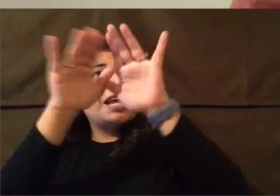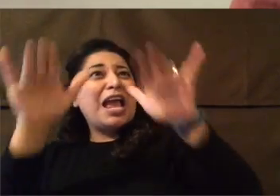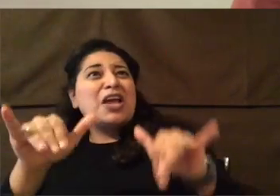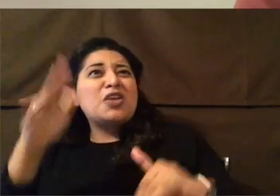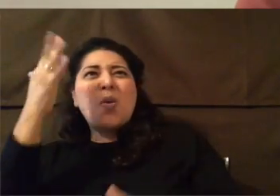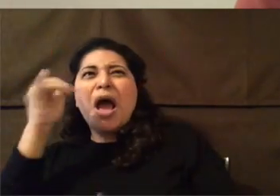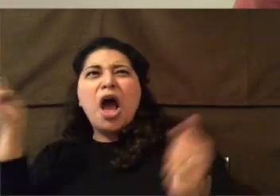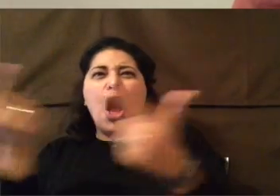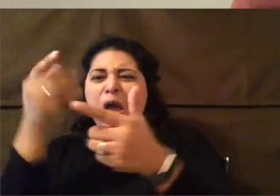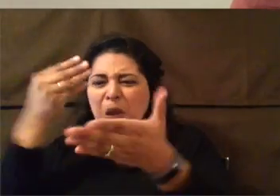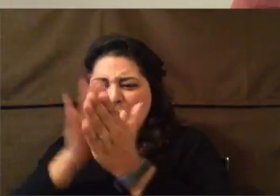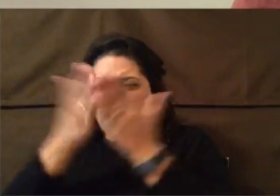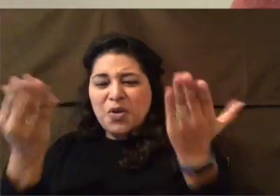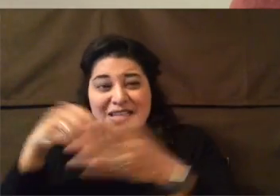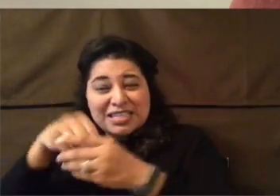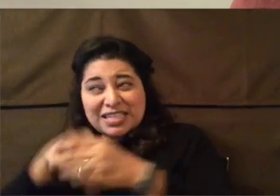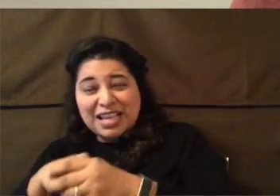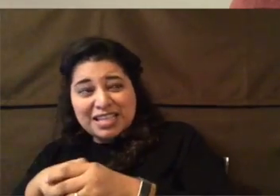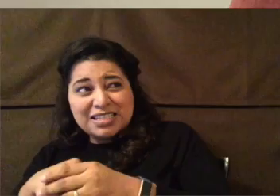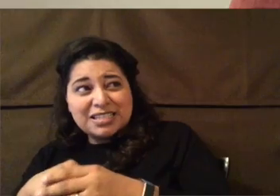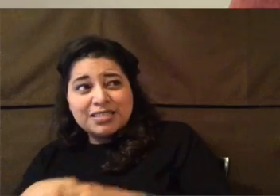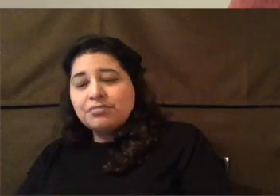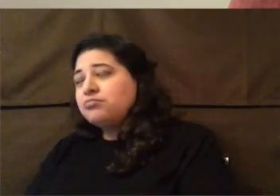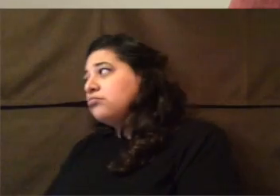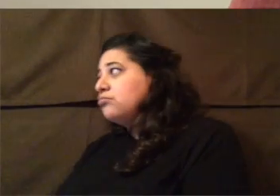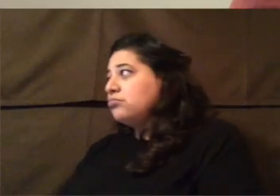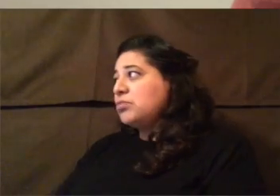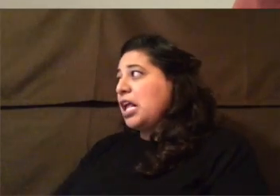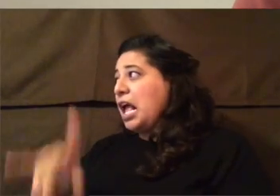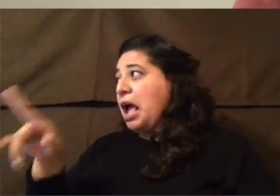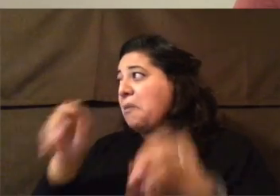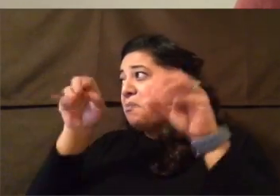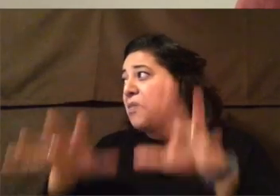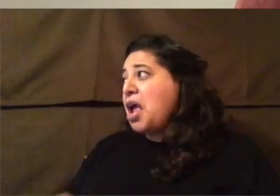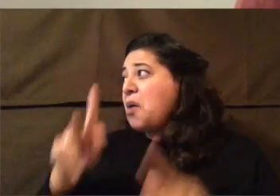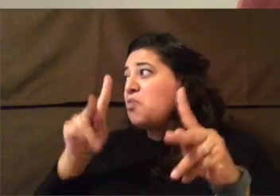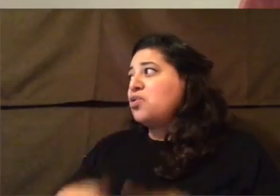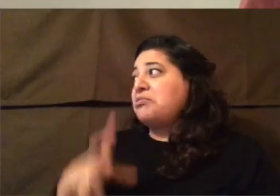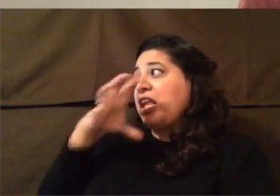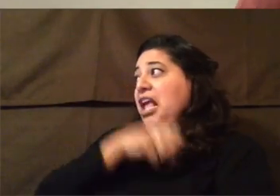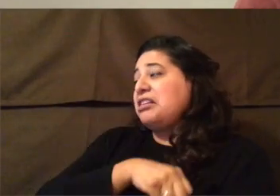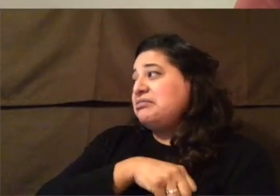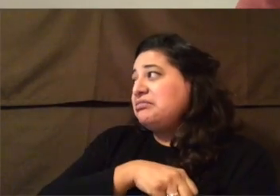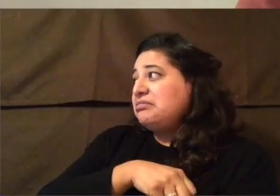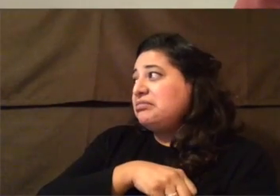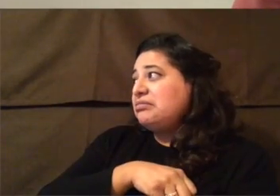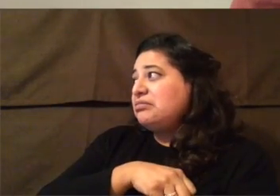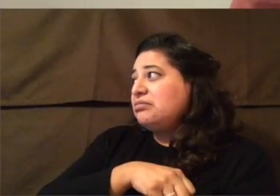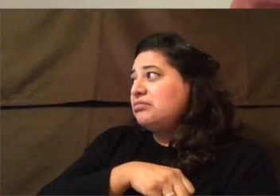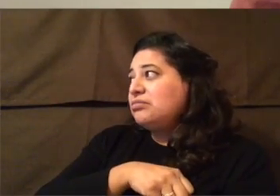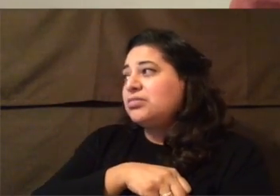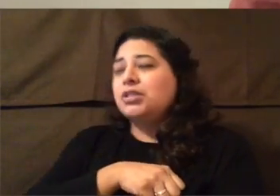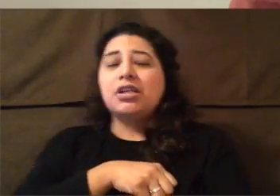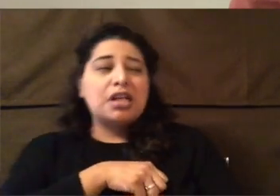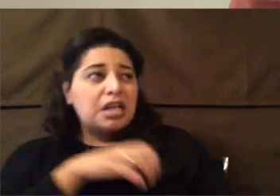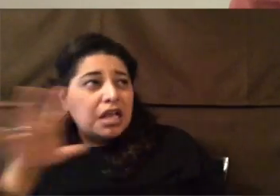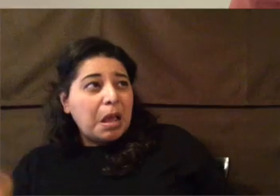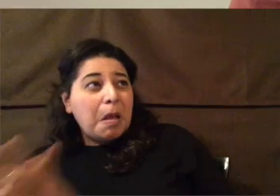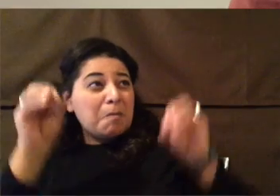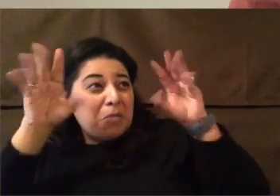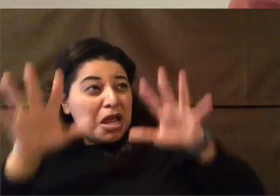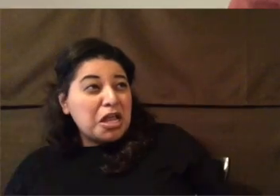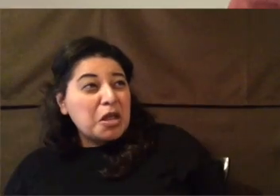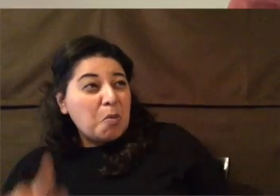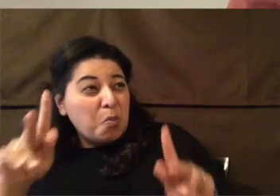treehouse? Who put all these books in here?" "A magic person, I guess," said Annie. "A